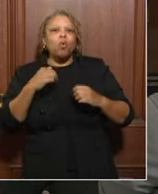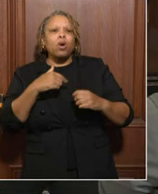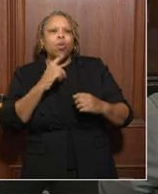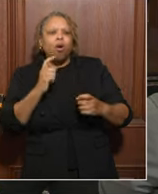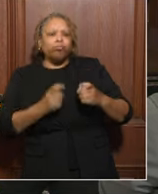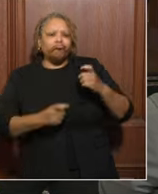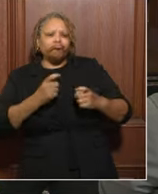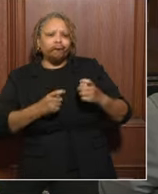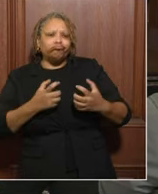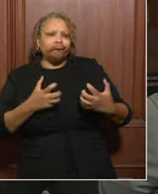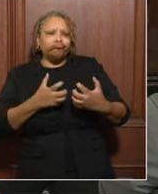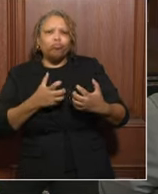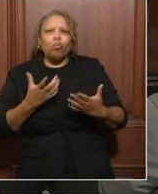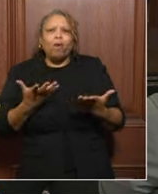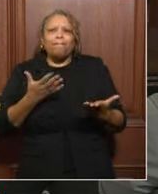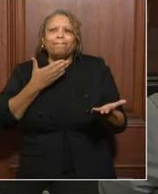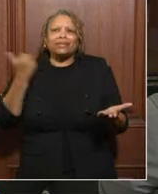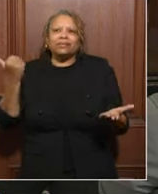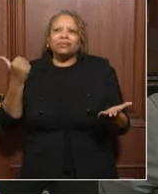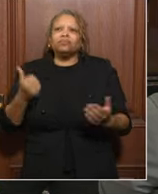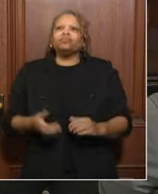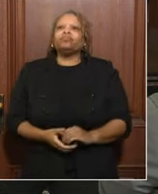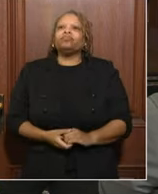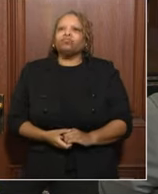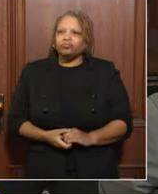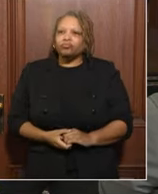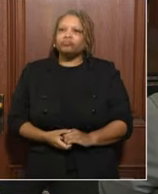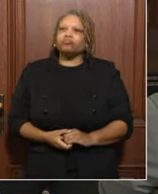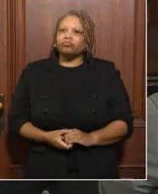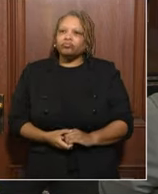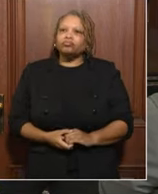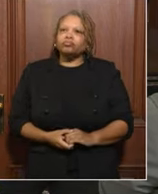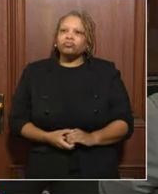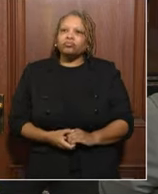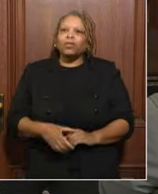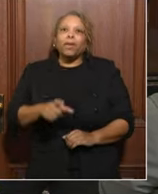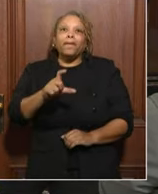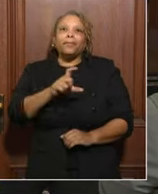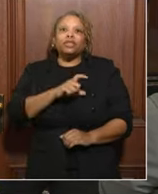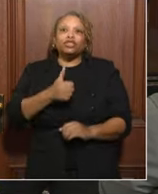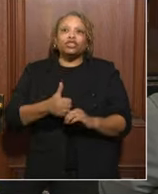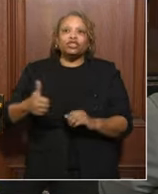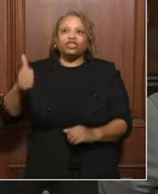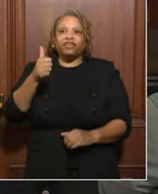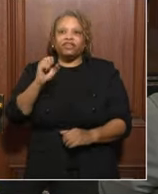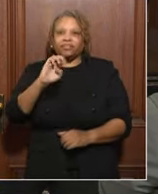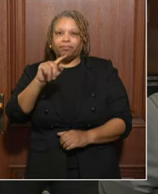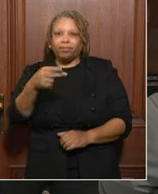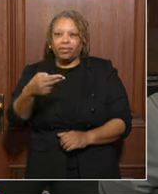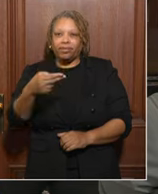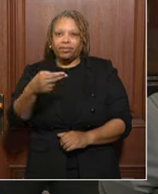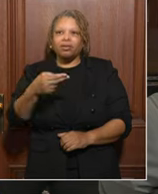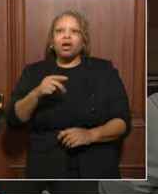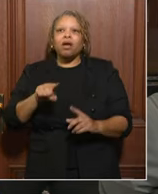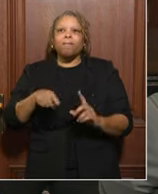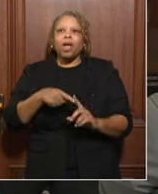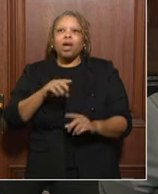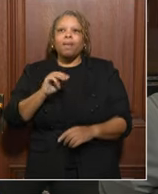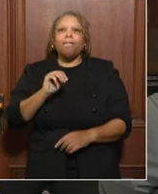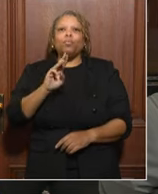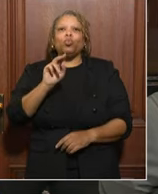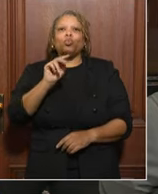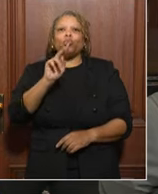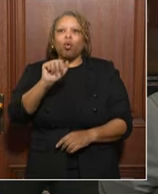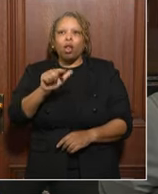mutual aid? Given what we're seeing just nationwide with both staffing shortages for police departments around the country, and then